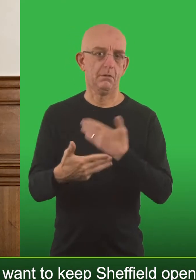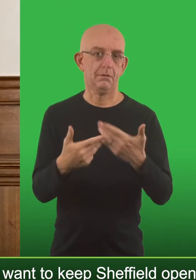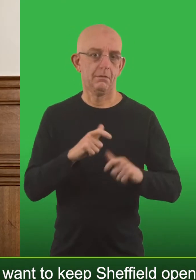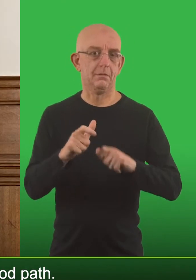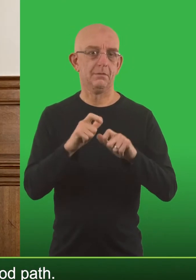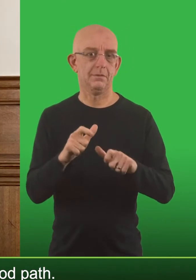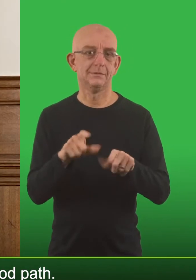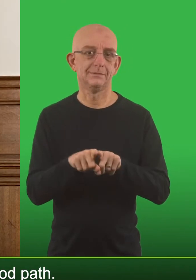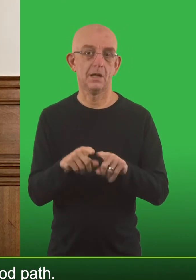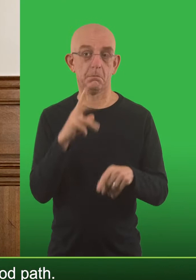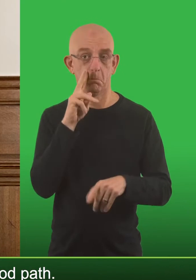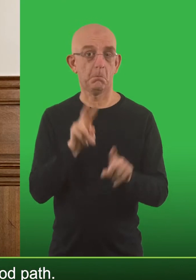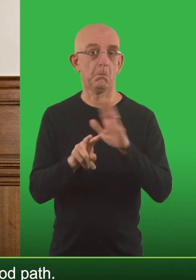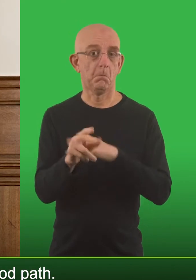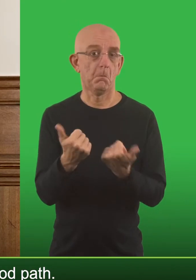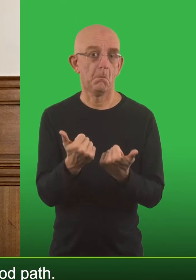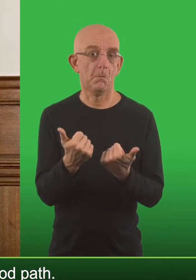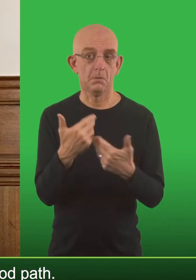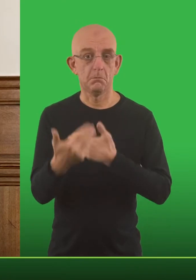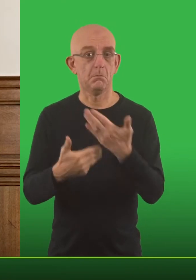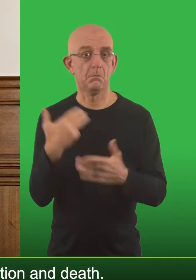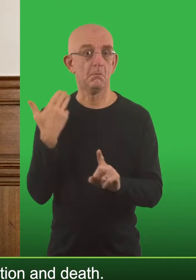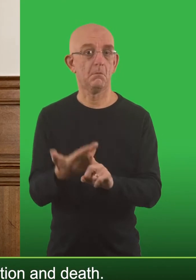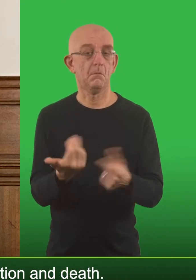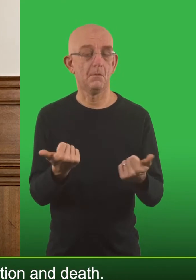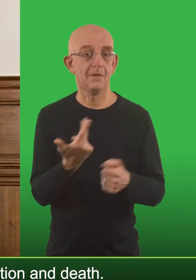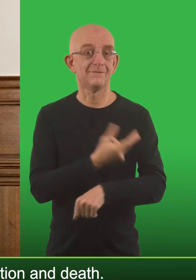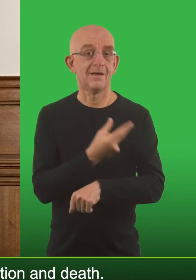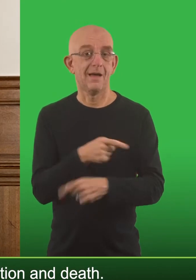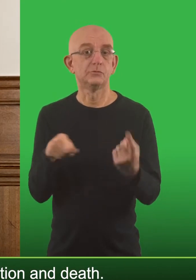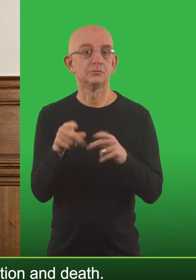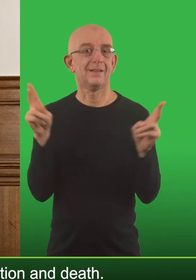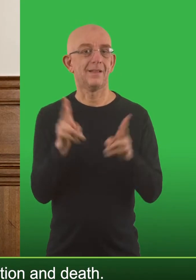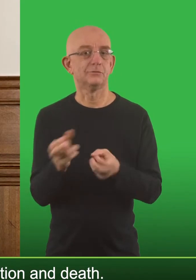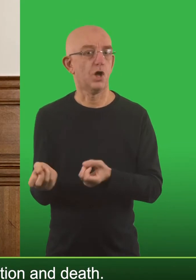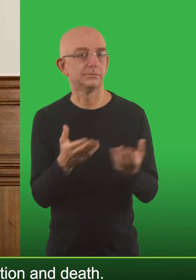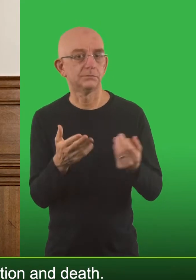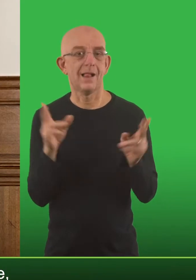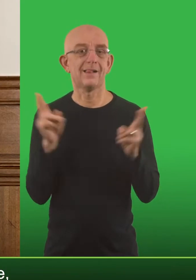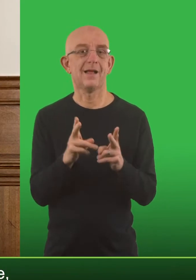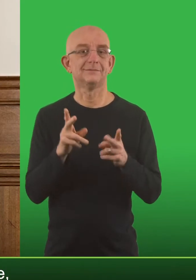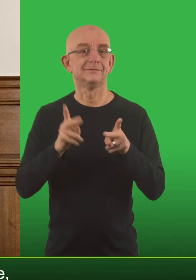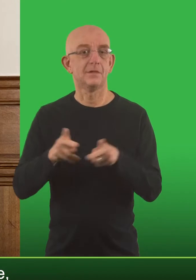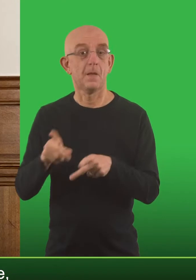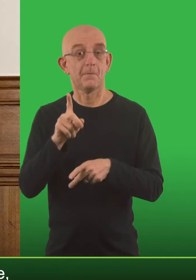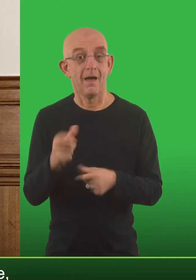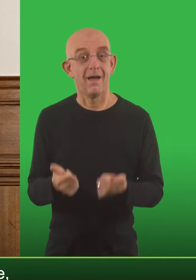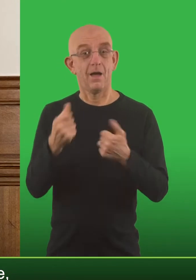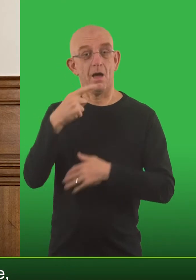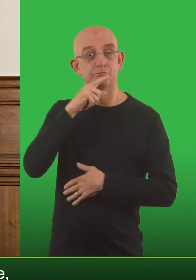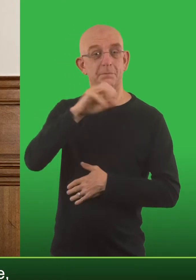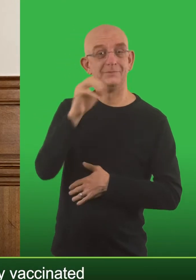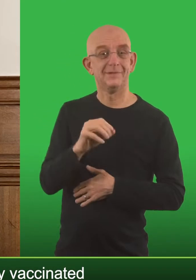currently on. Currently it's on a pretty good path. Vaccination will reduce hospitalisation and death. It isn't